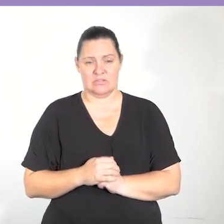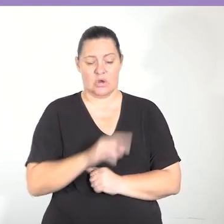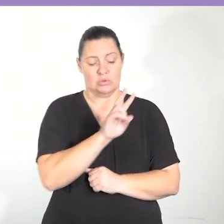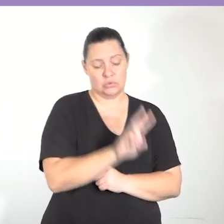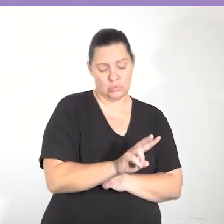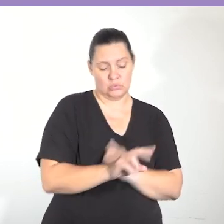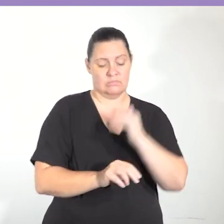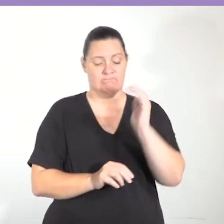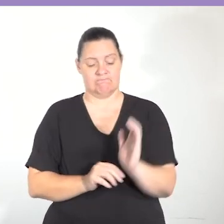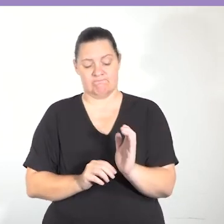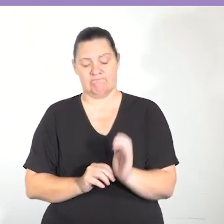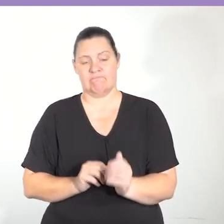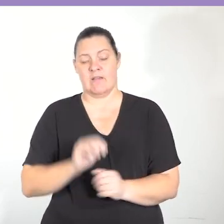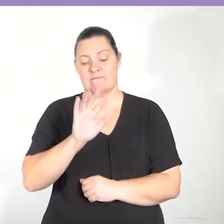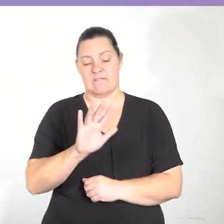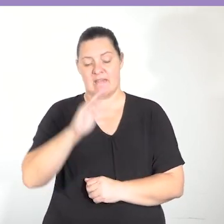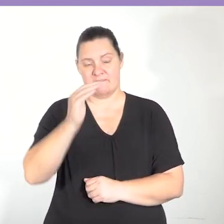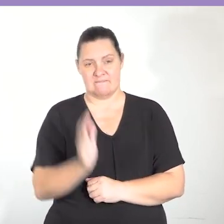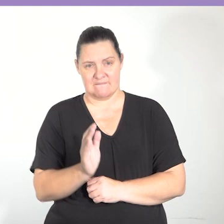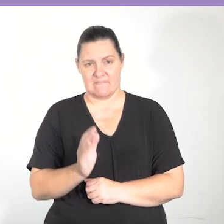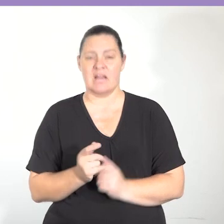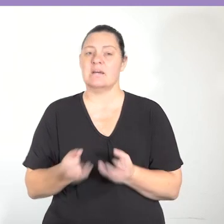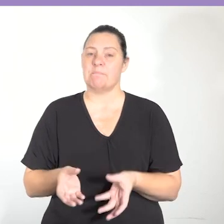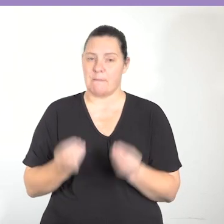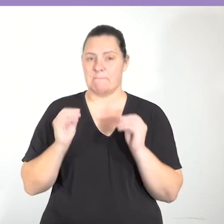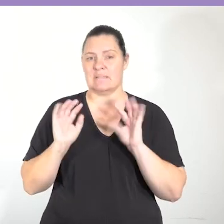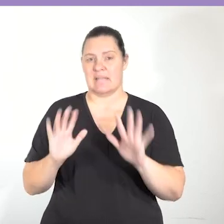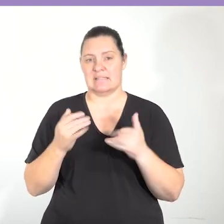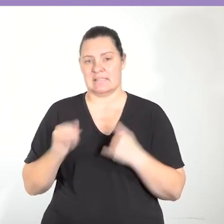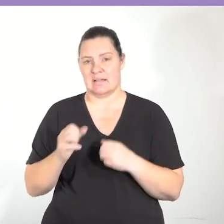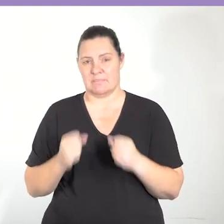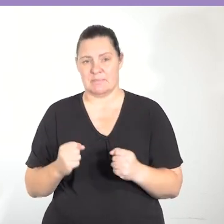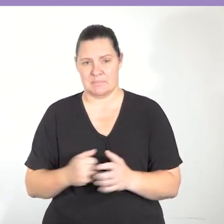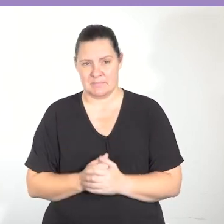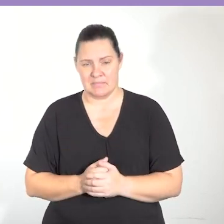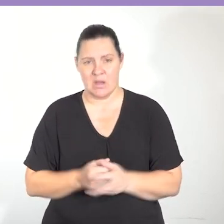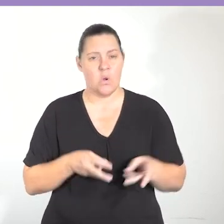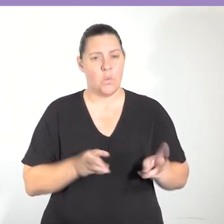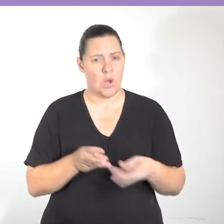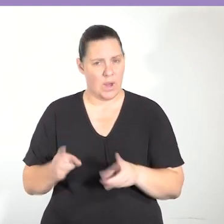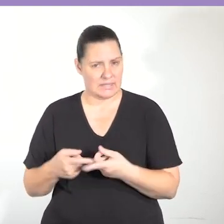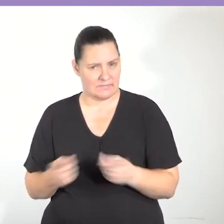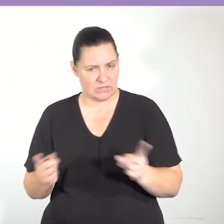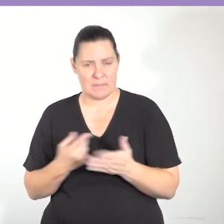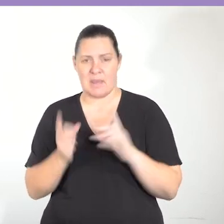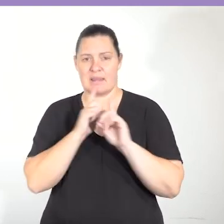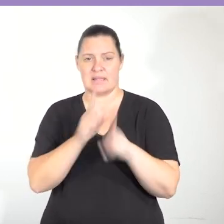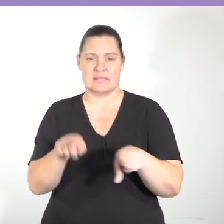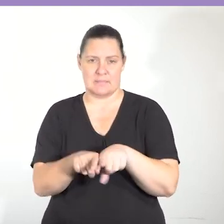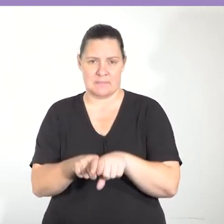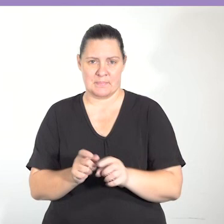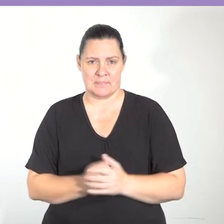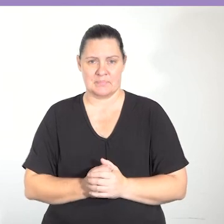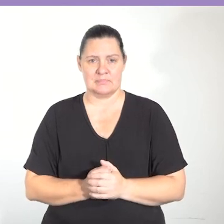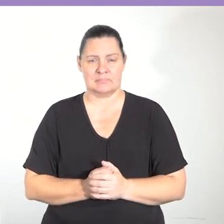2 times 5, which still gives us 10. Different methods, but the same answer. Let's move